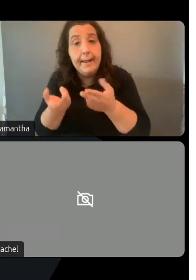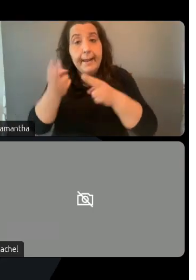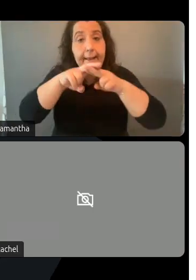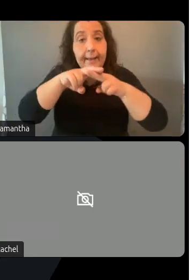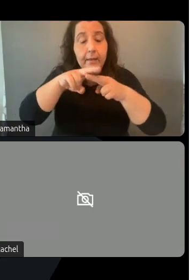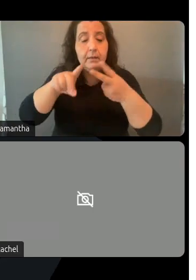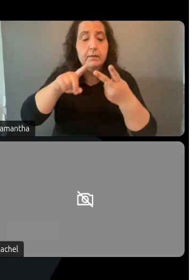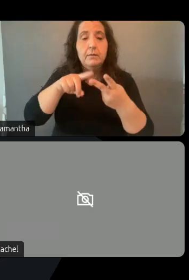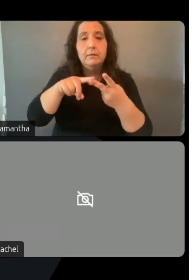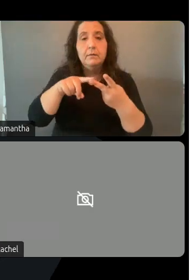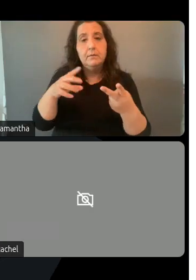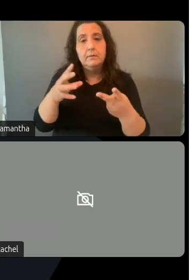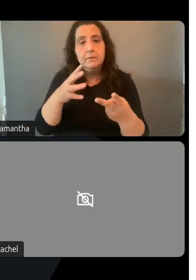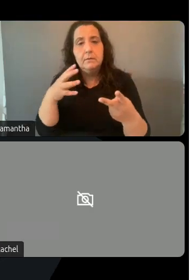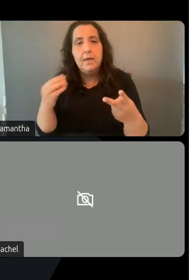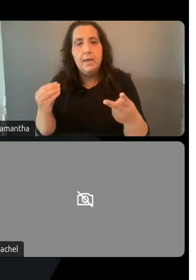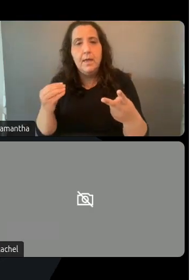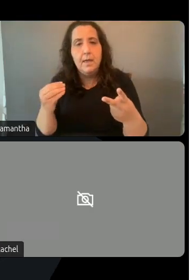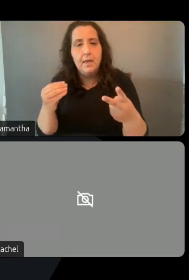and likelihood of employment.